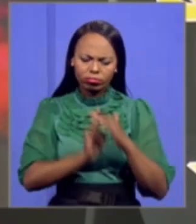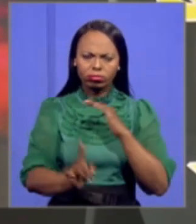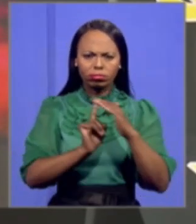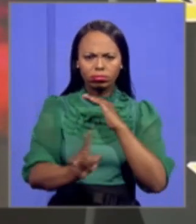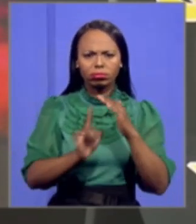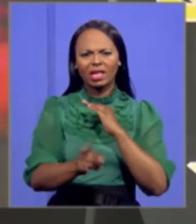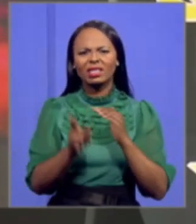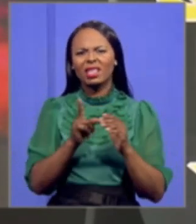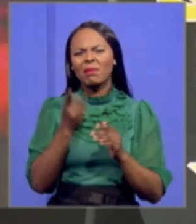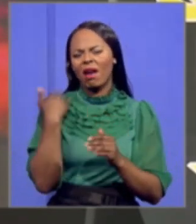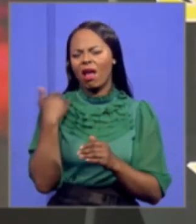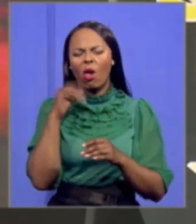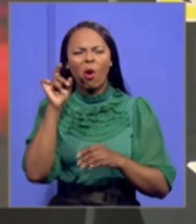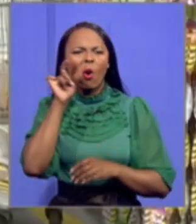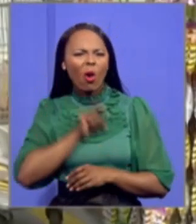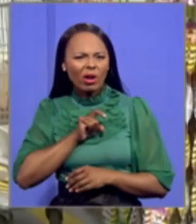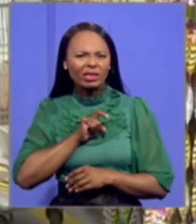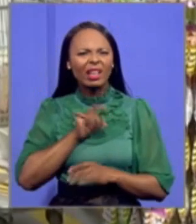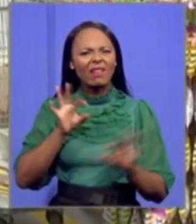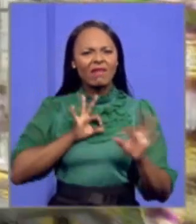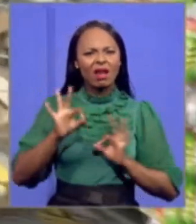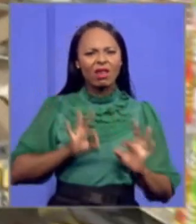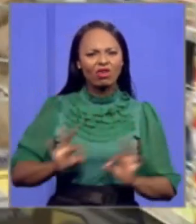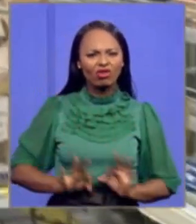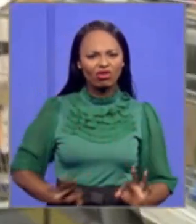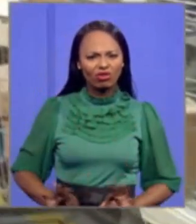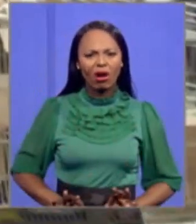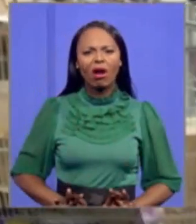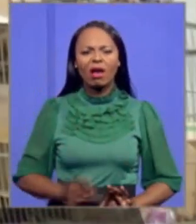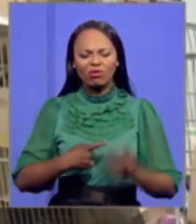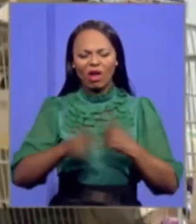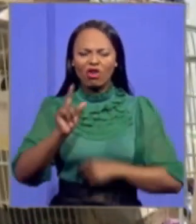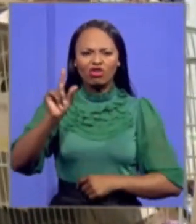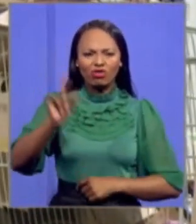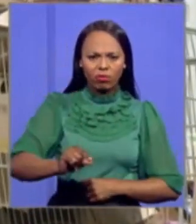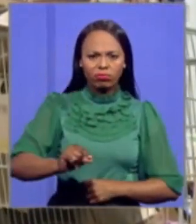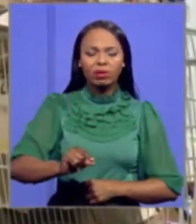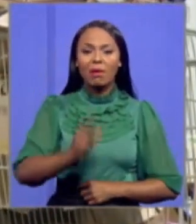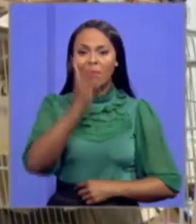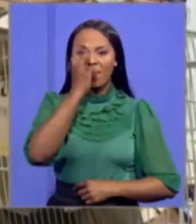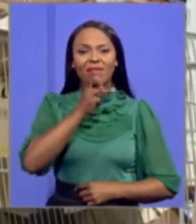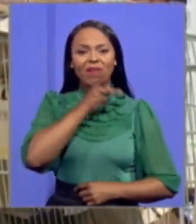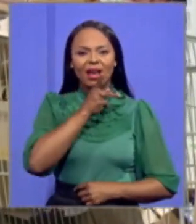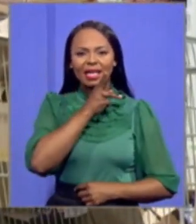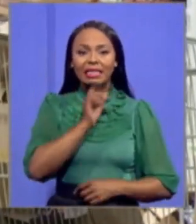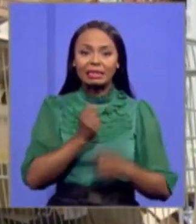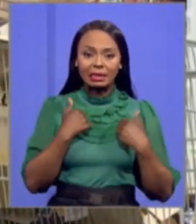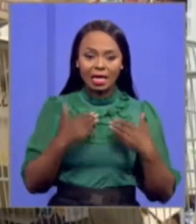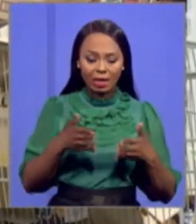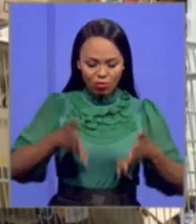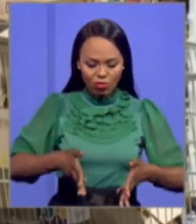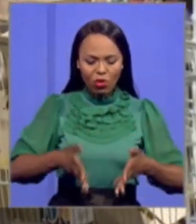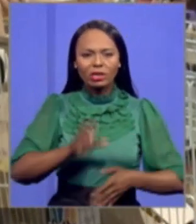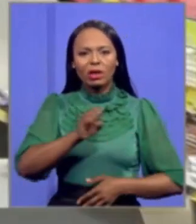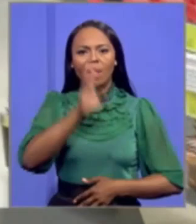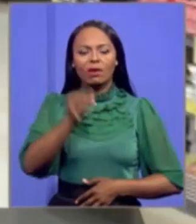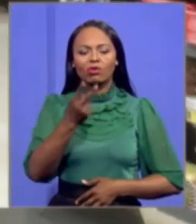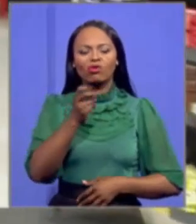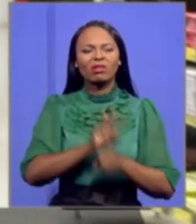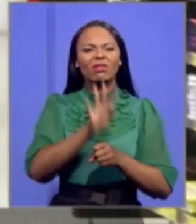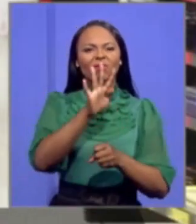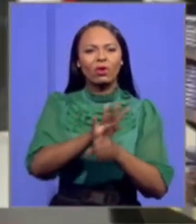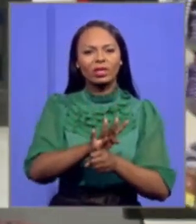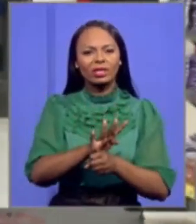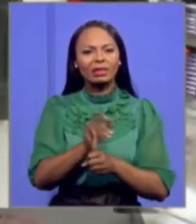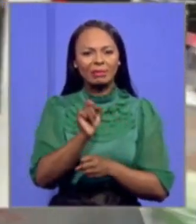kgale ka go isa ditlhwatlhwa tlase thata. Black Friday e bonwe lwantlha ka ngwaga wa 2014 mo nageng go nna gareng ga